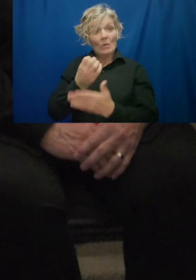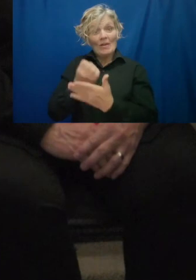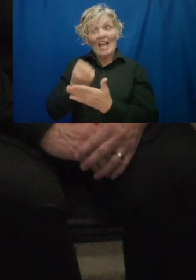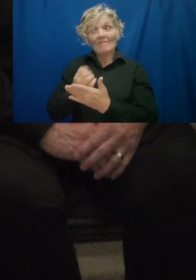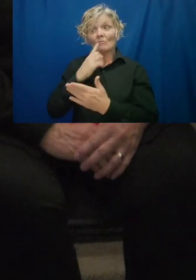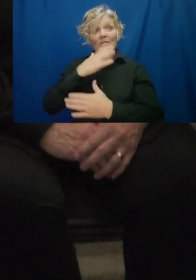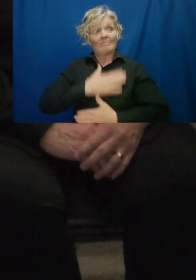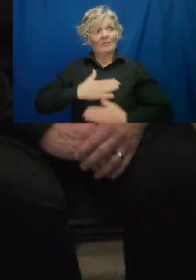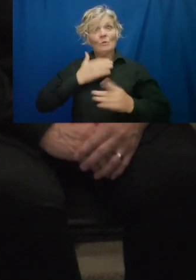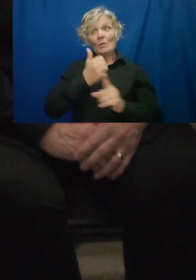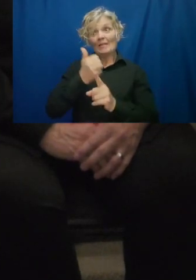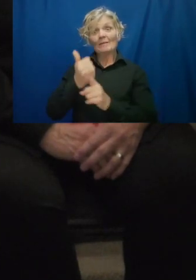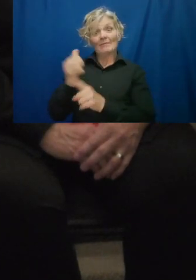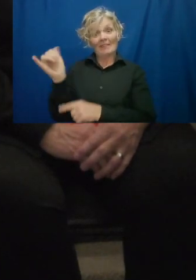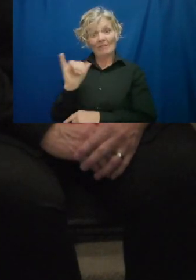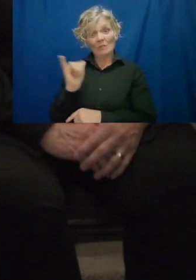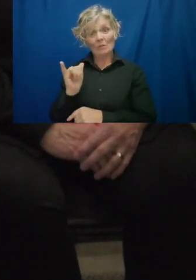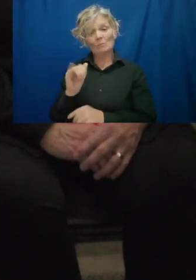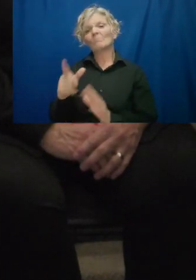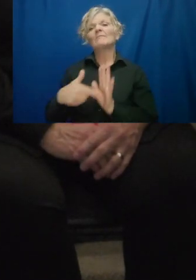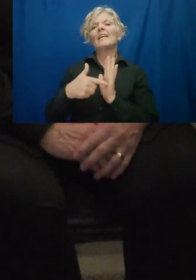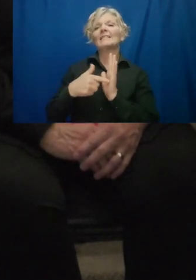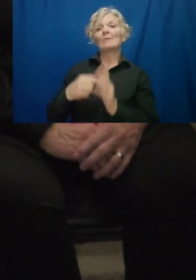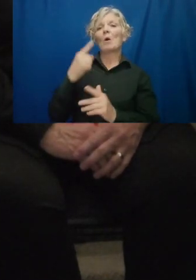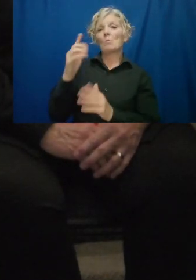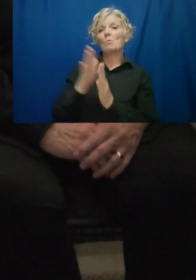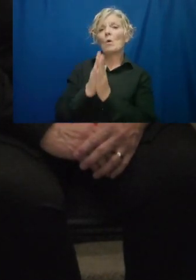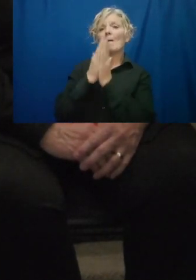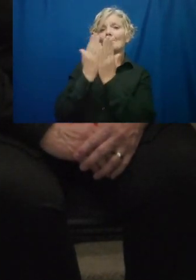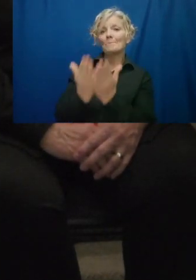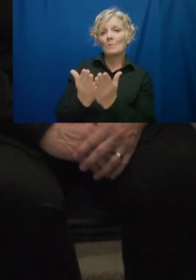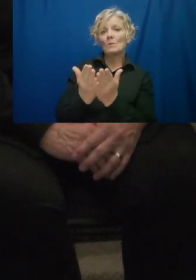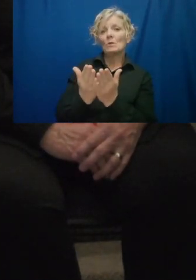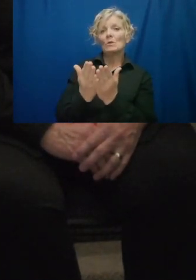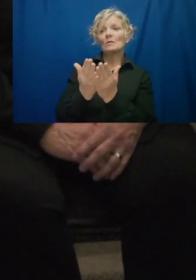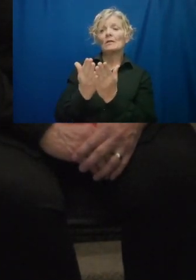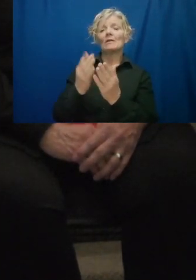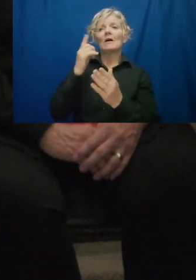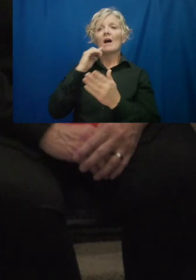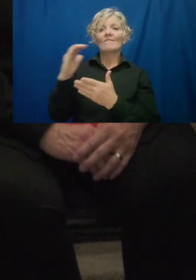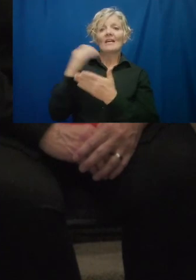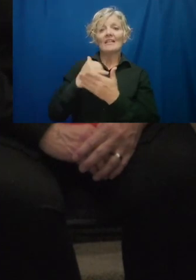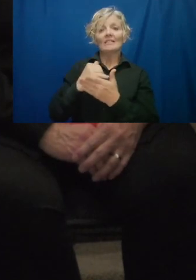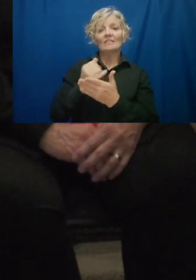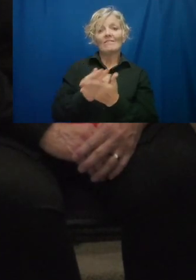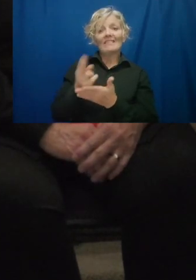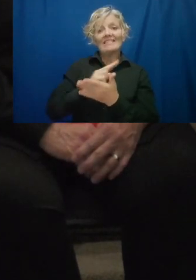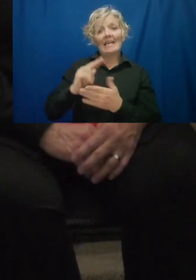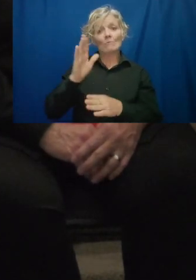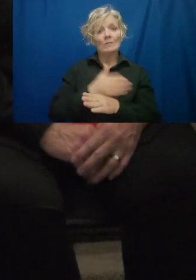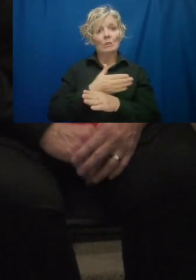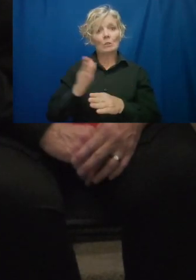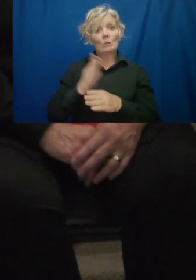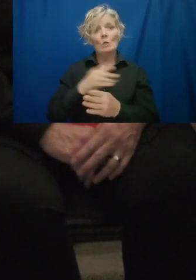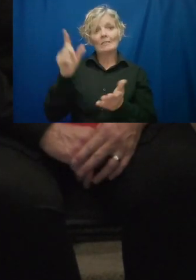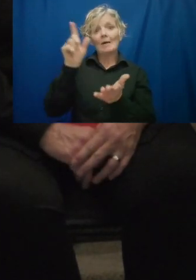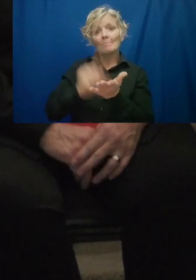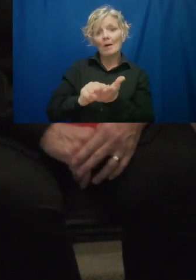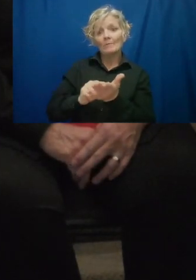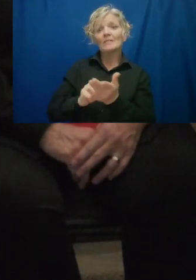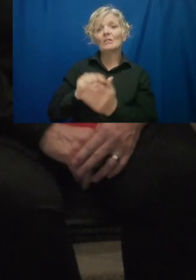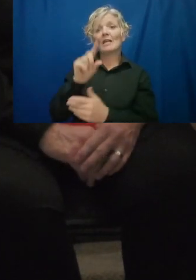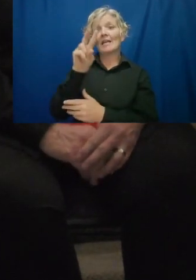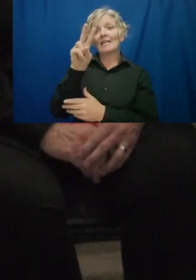historical evidence, had quite a good time doing it. Take, for example, the Libro Primo delle Laude